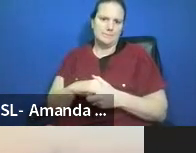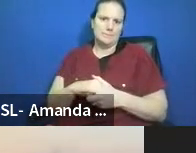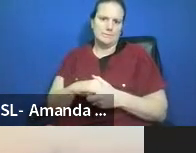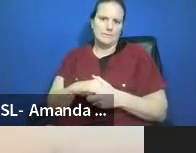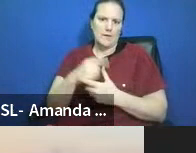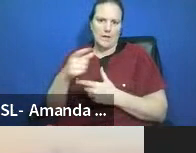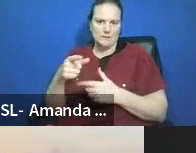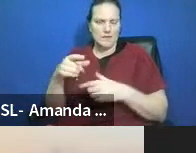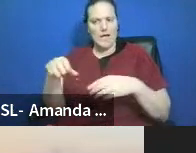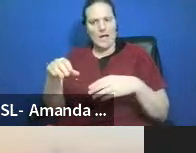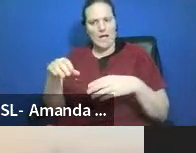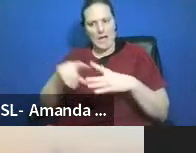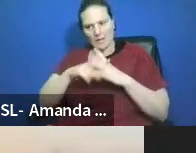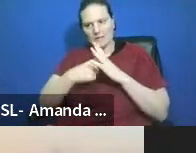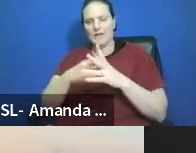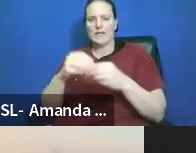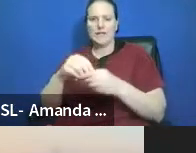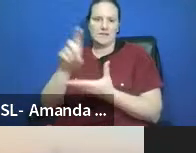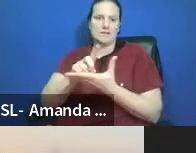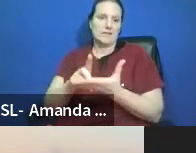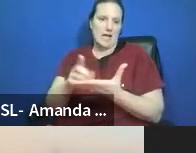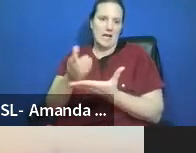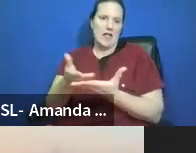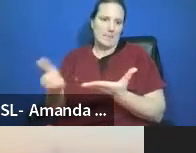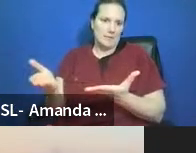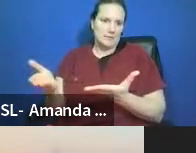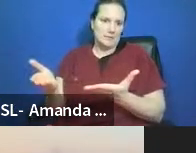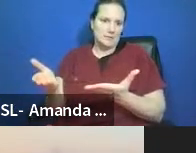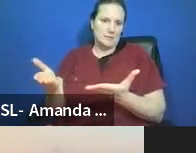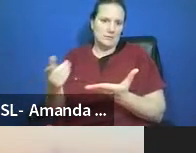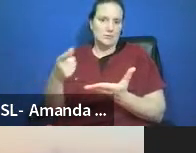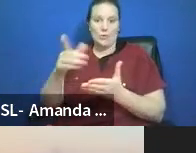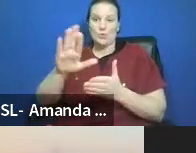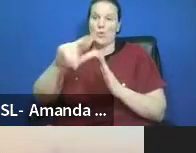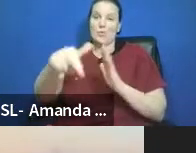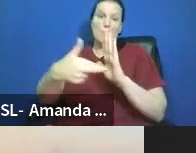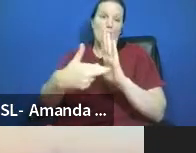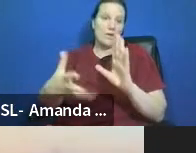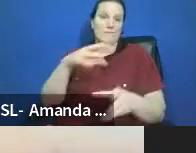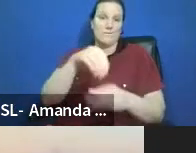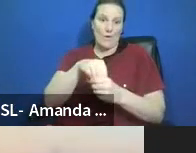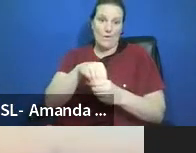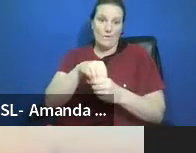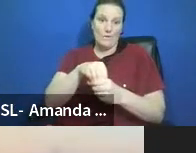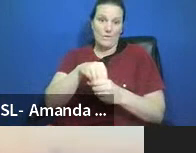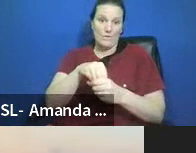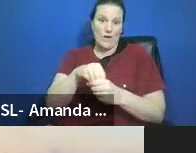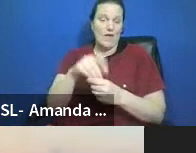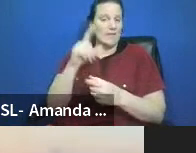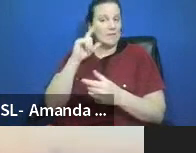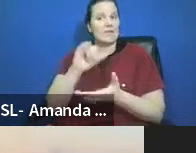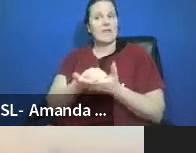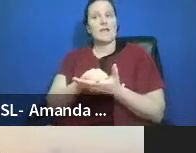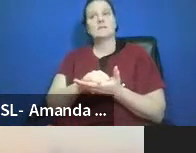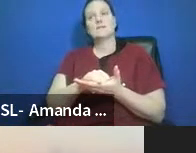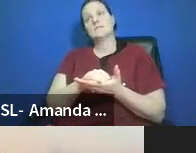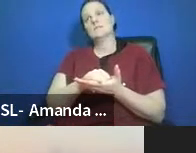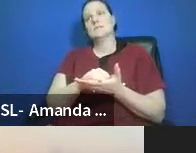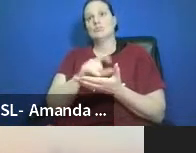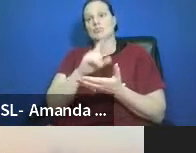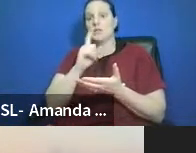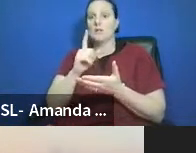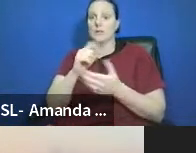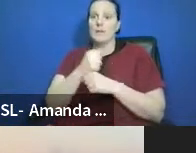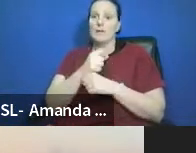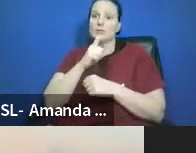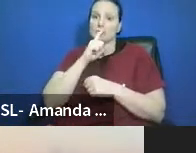is activated in the design elements. So you have a role in that, and I think it's really kind of ensuring